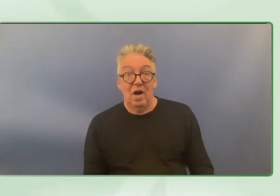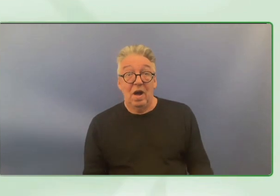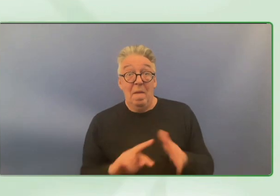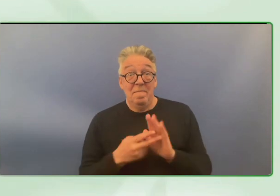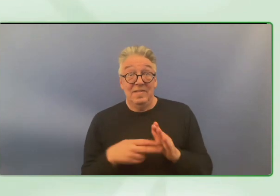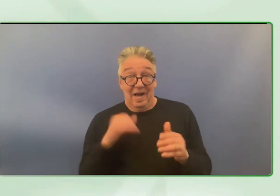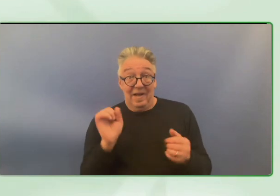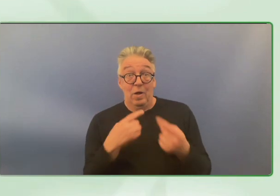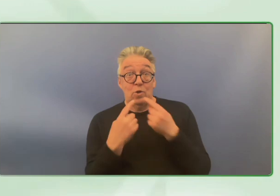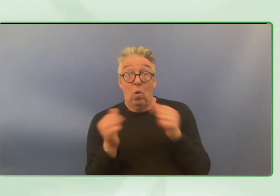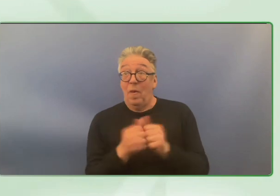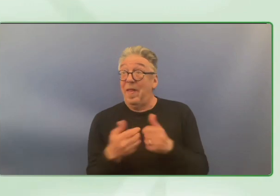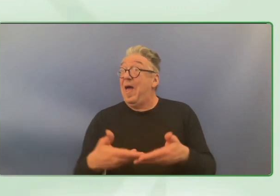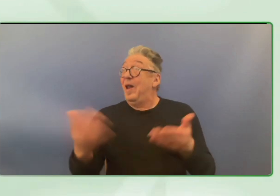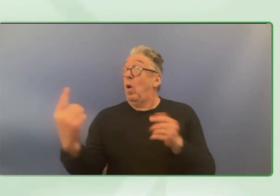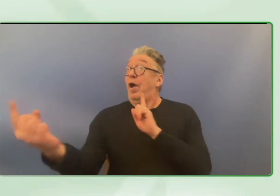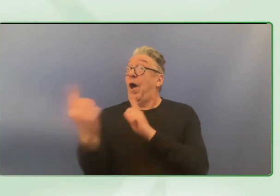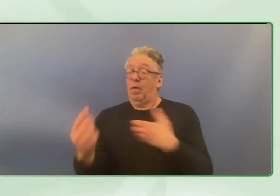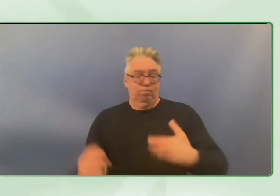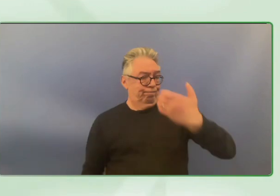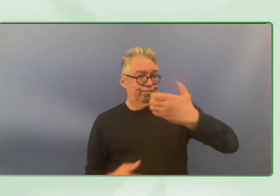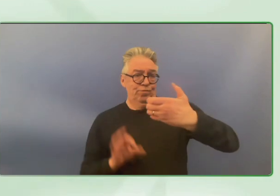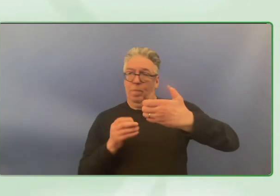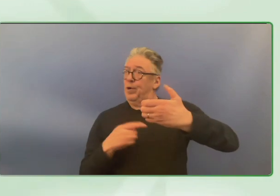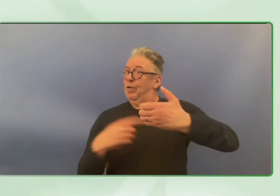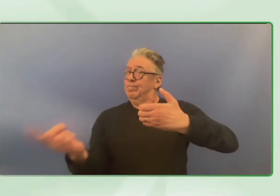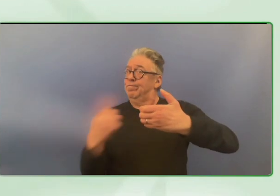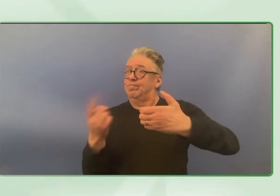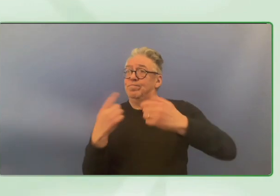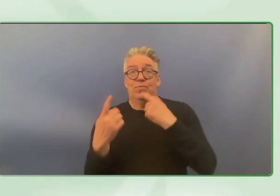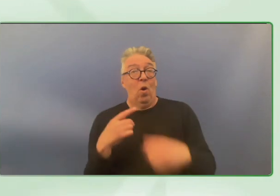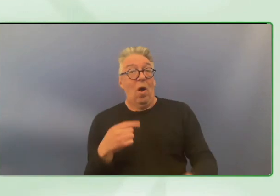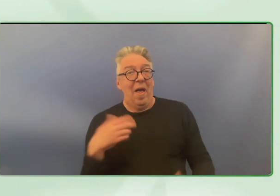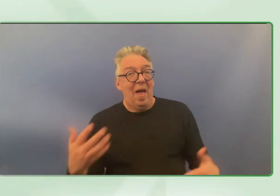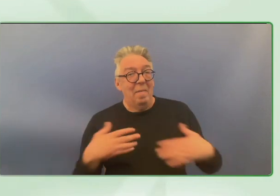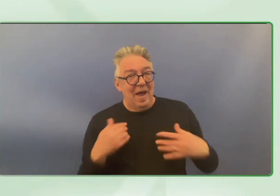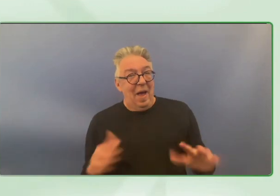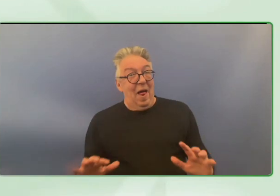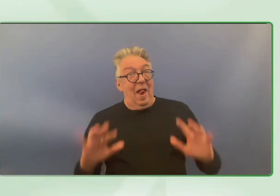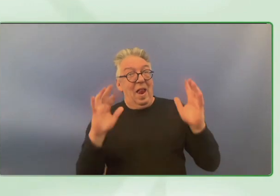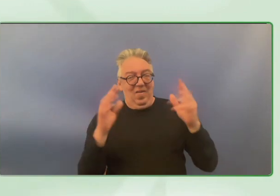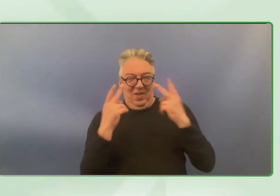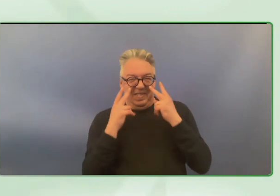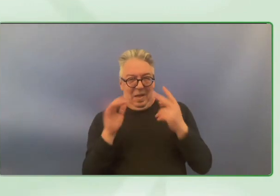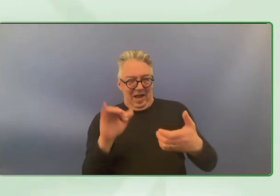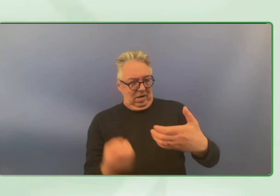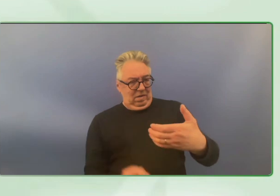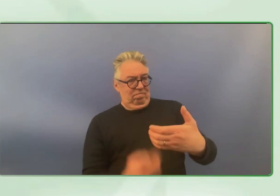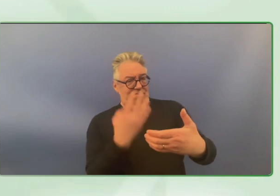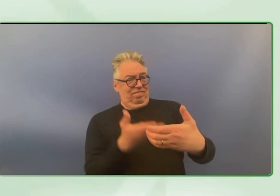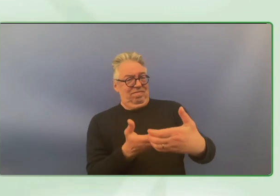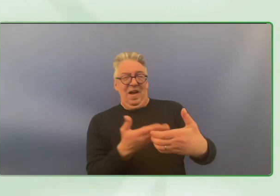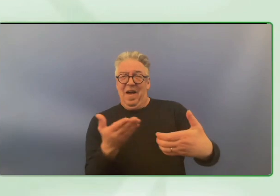So thank you. I'm looking forward to seeing that happen in my lifetime. All right, let's turn it over to James